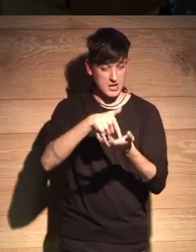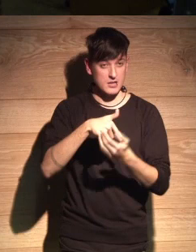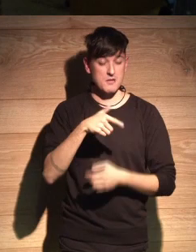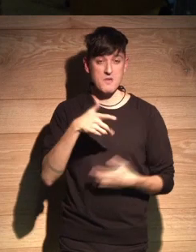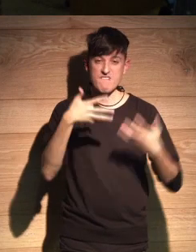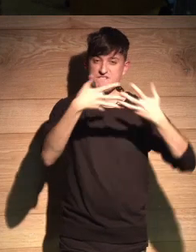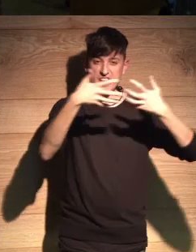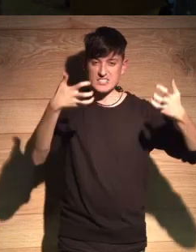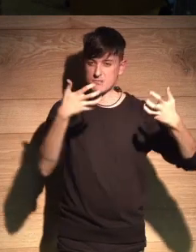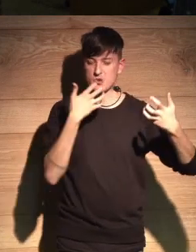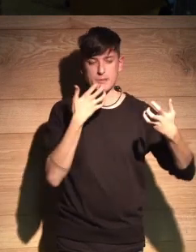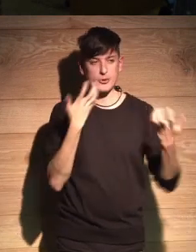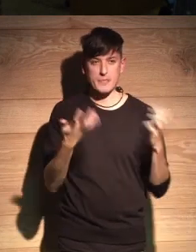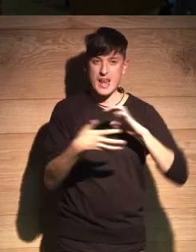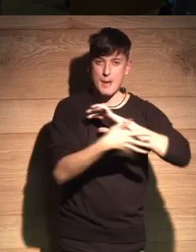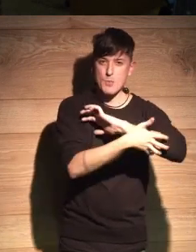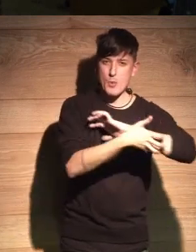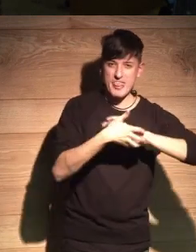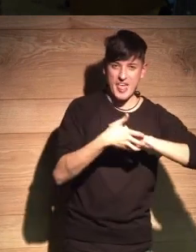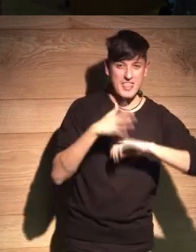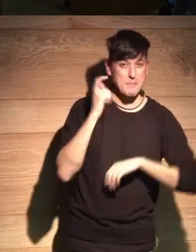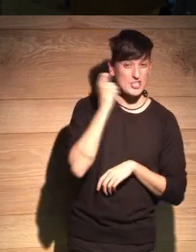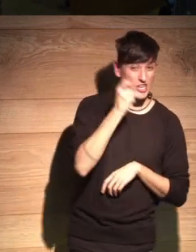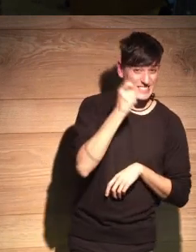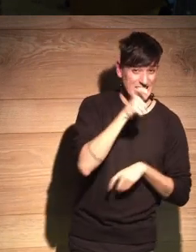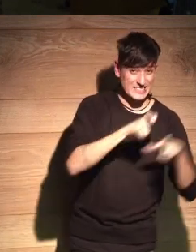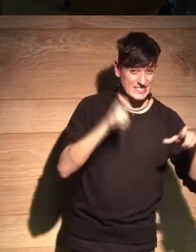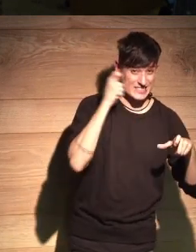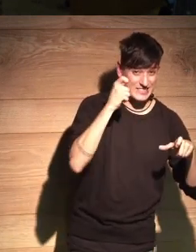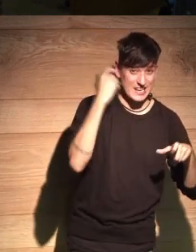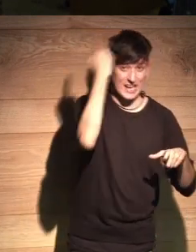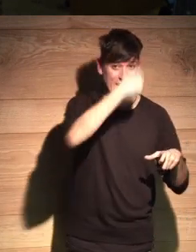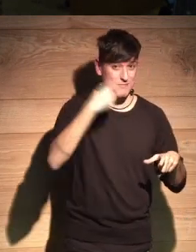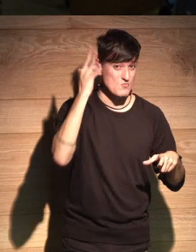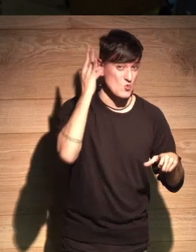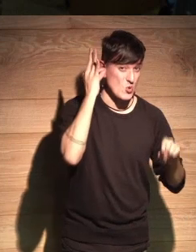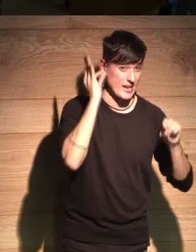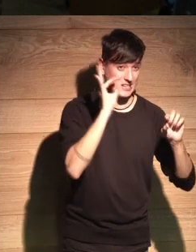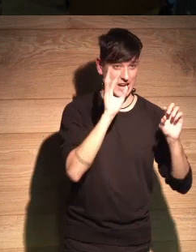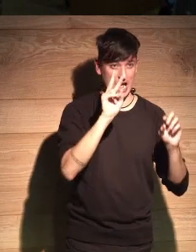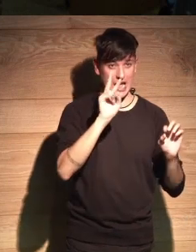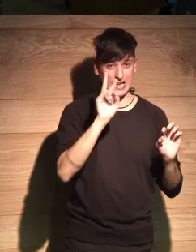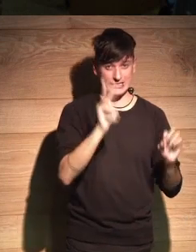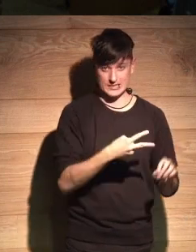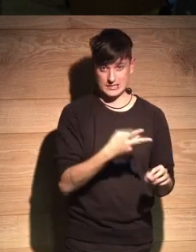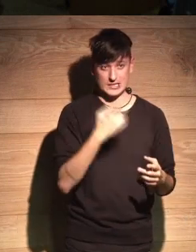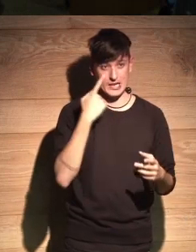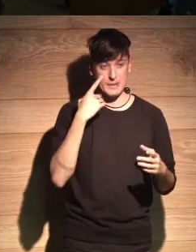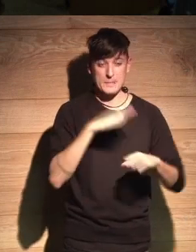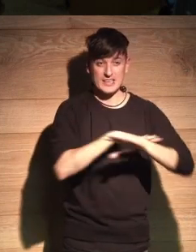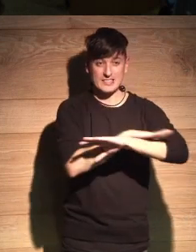She says sentences as poverty of the retired people has the face of a woman. I leave you